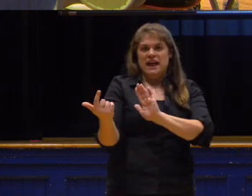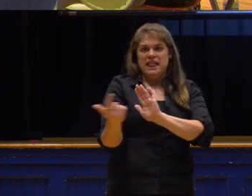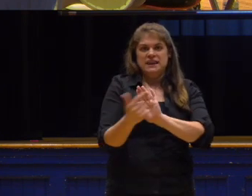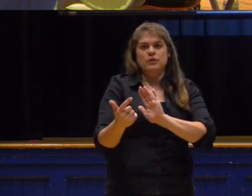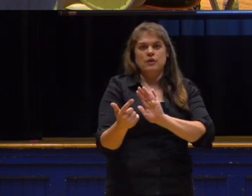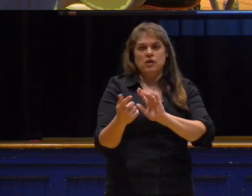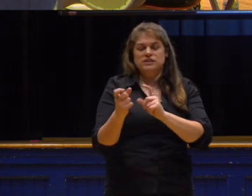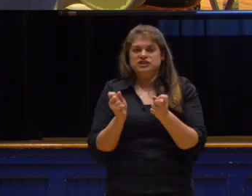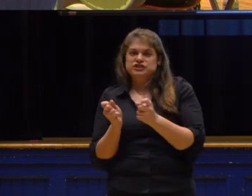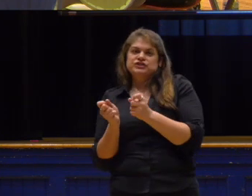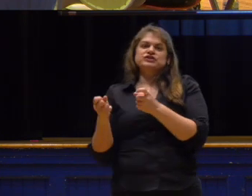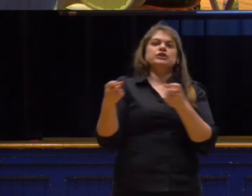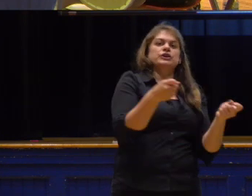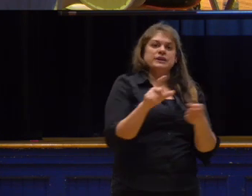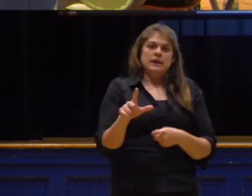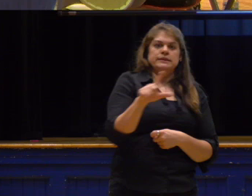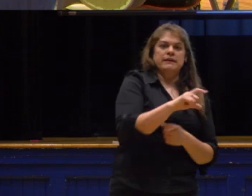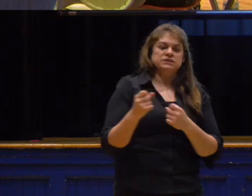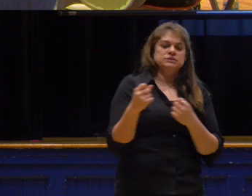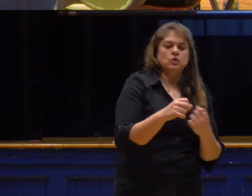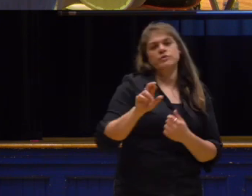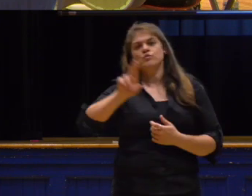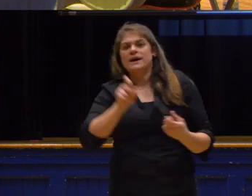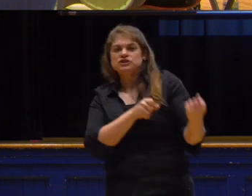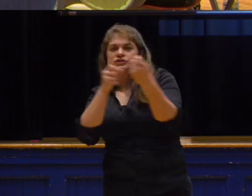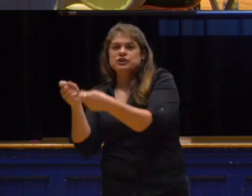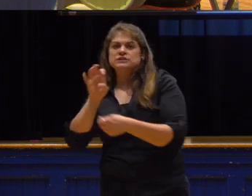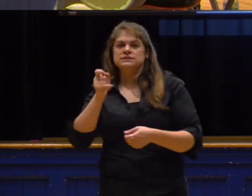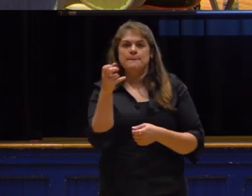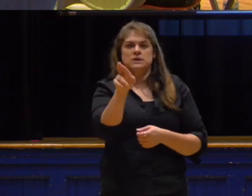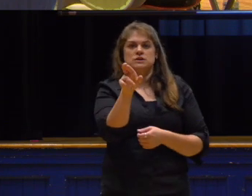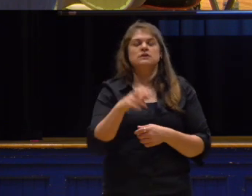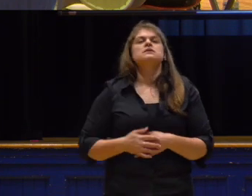illegal turning in the left-hand turn and right-hand turn on Sumner Avenue,